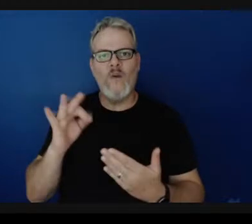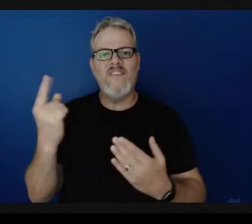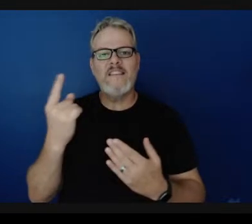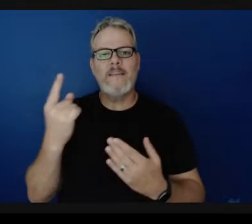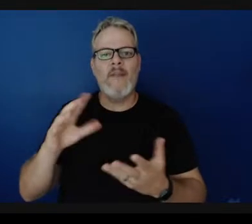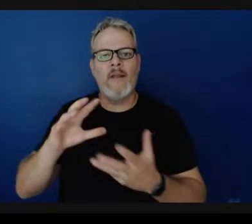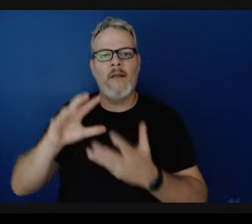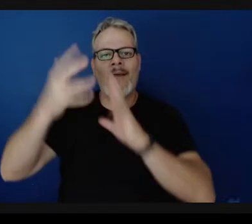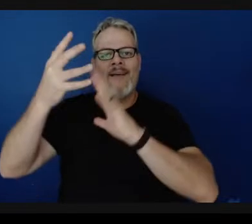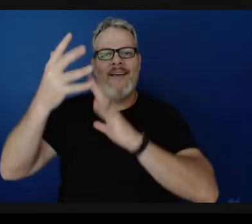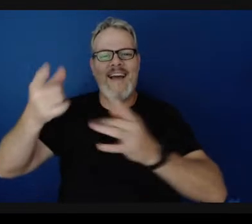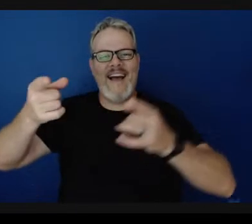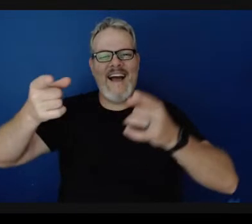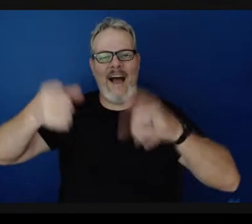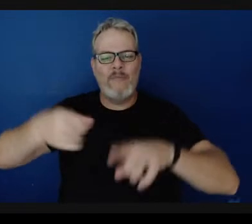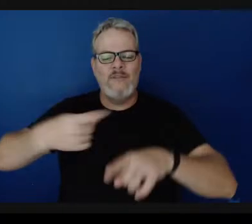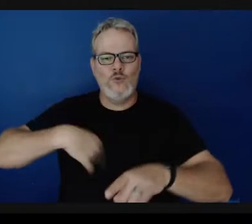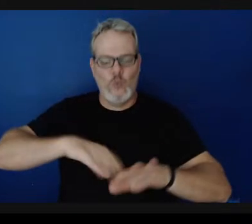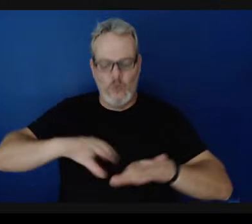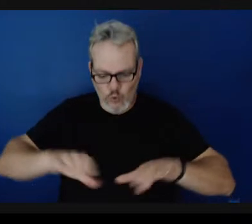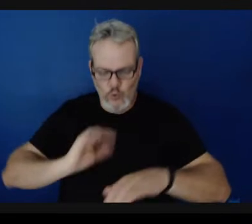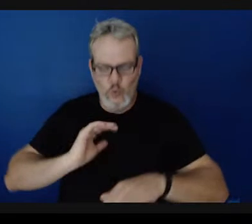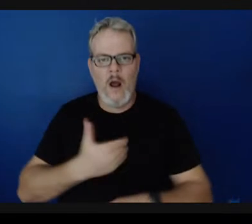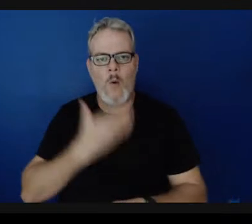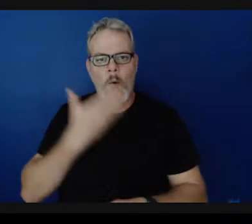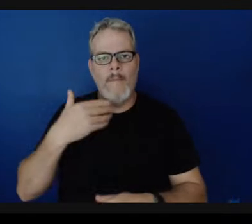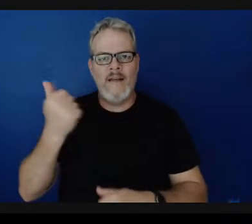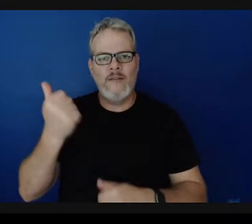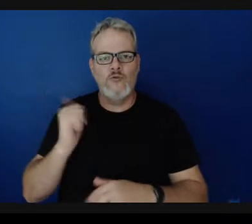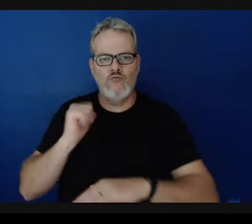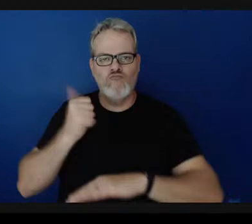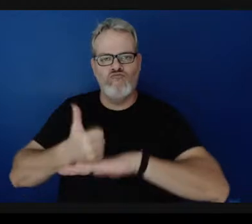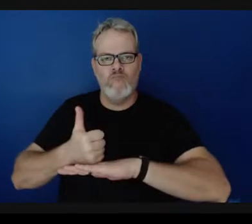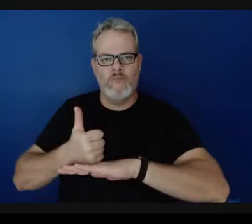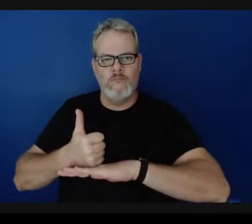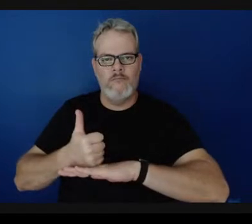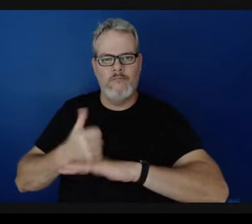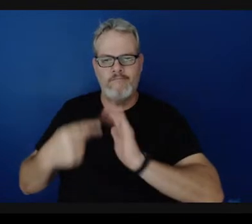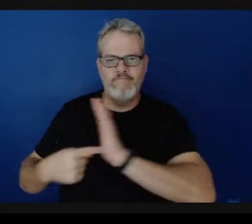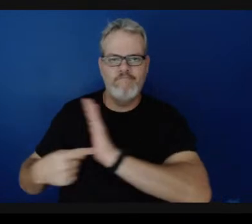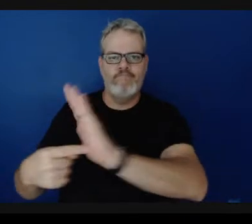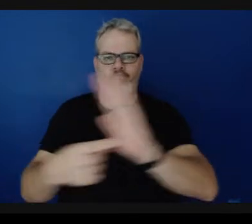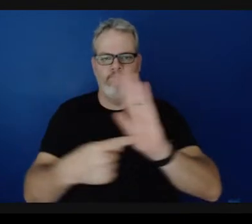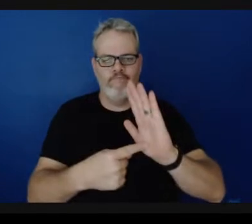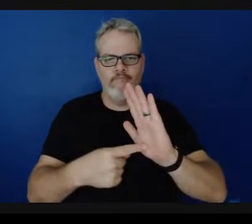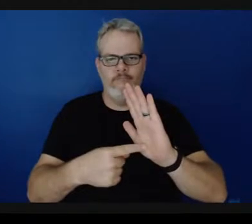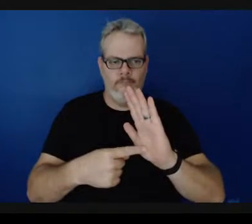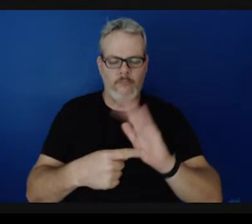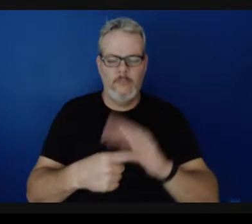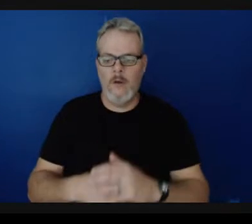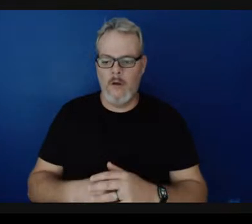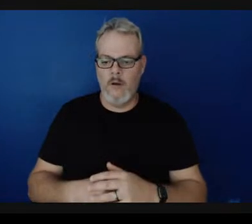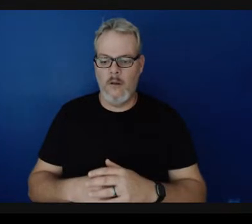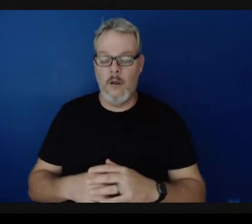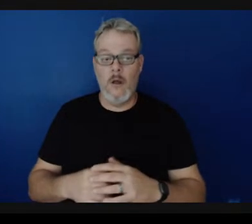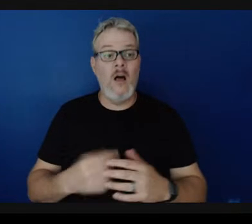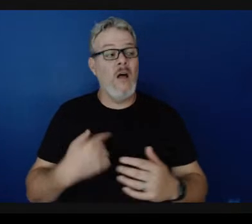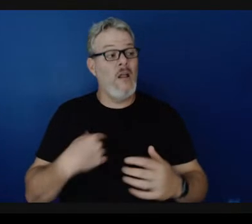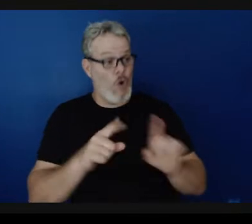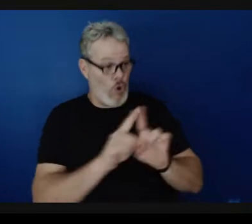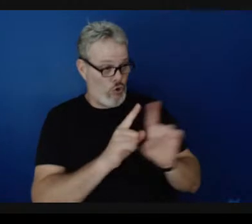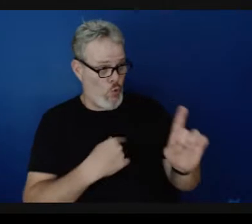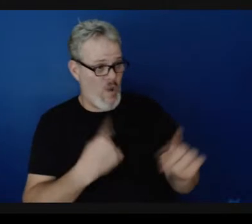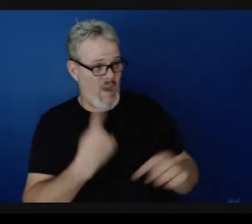we'll and- do our best to come update you guys. Go ahead, Dane. And there's always the chance of the large earthquake on island